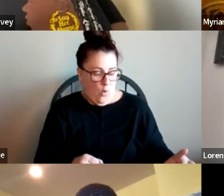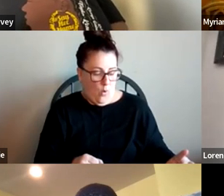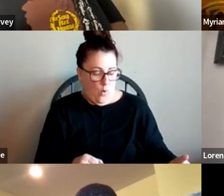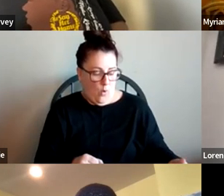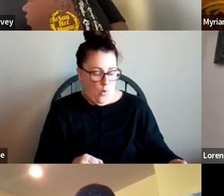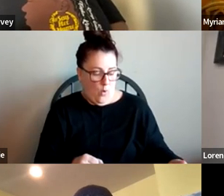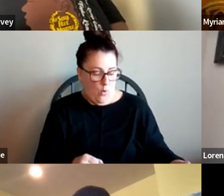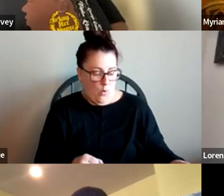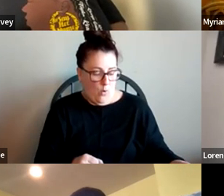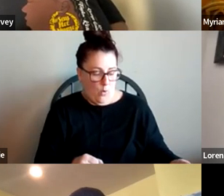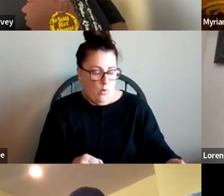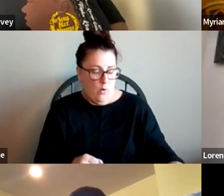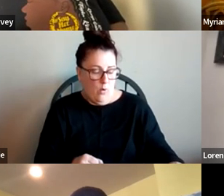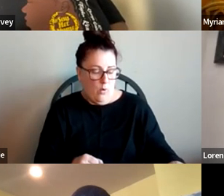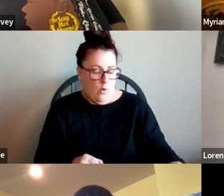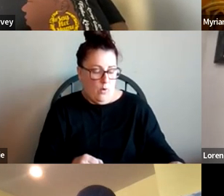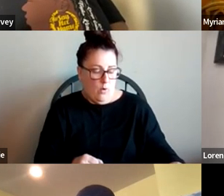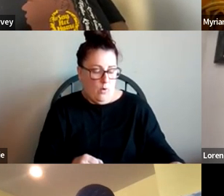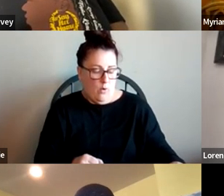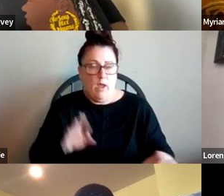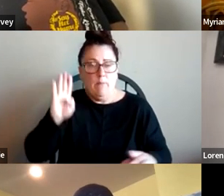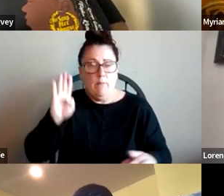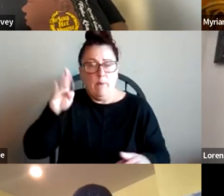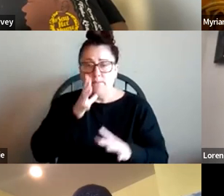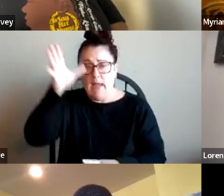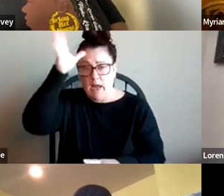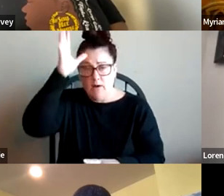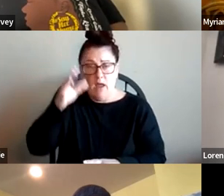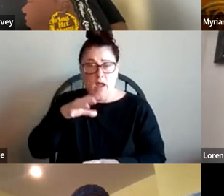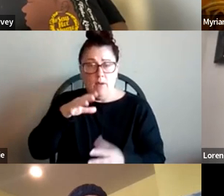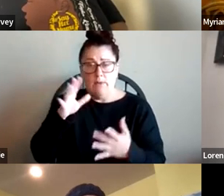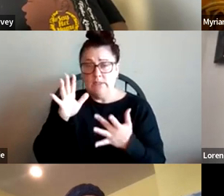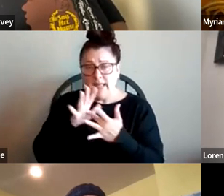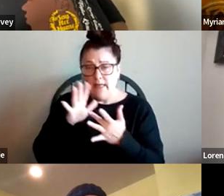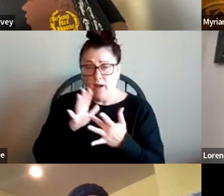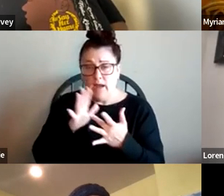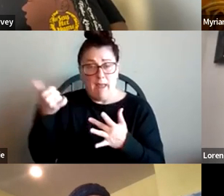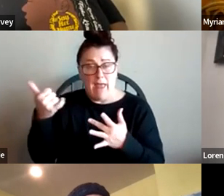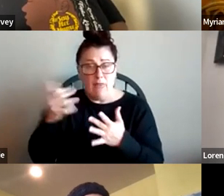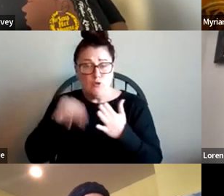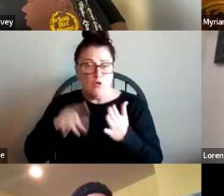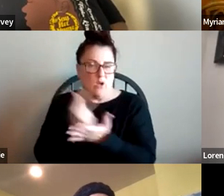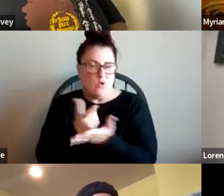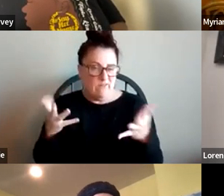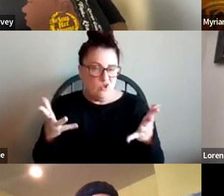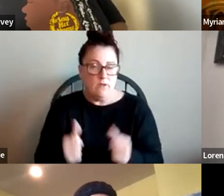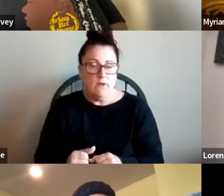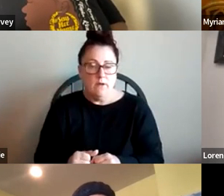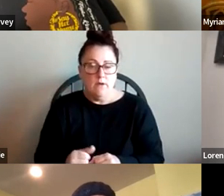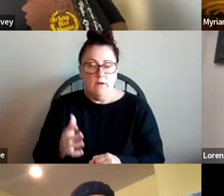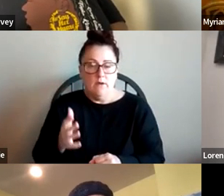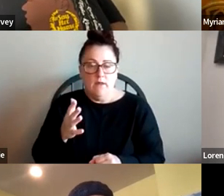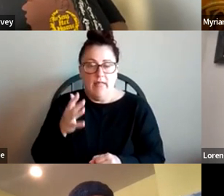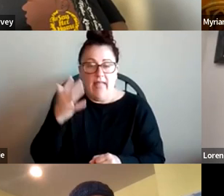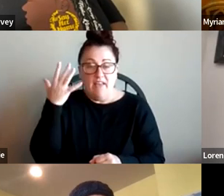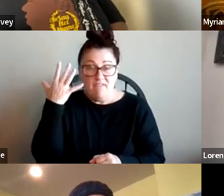My kid is in 10th grade. My second kid, my older one, has graduated. There have been five superintendents while my child has made